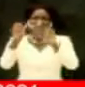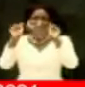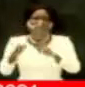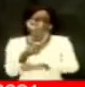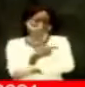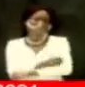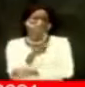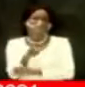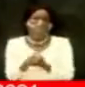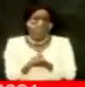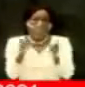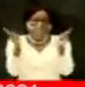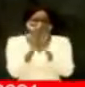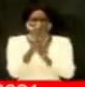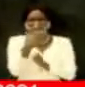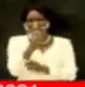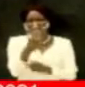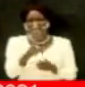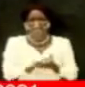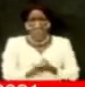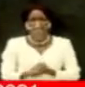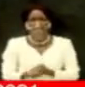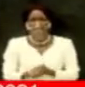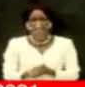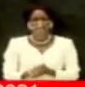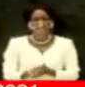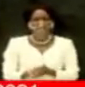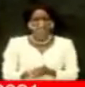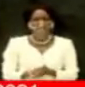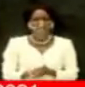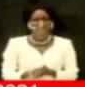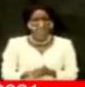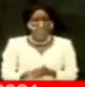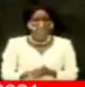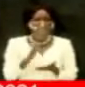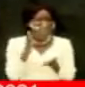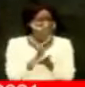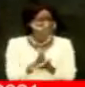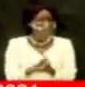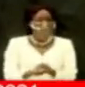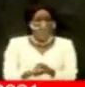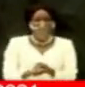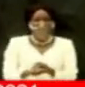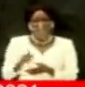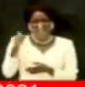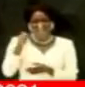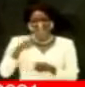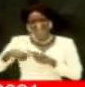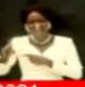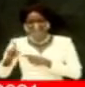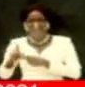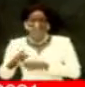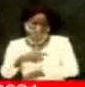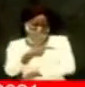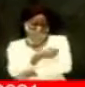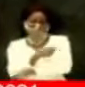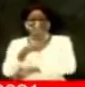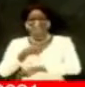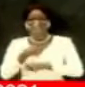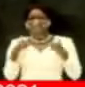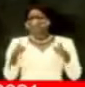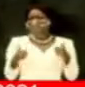Maybe briefly in English. Yeah, it's true that I went to get a vaccine yesterday, and I